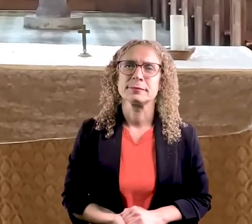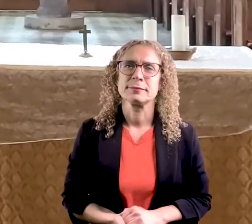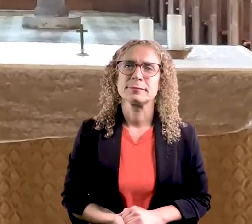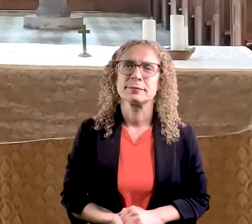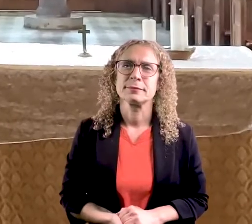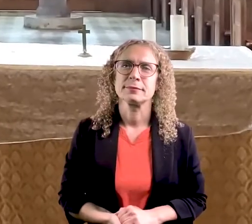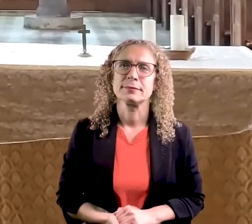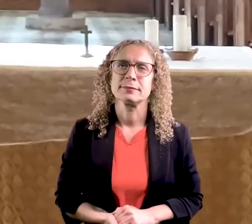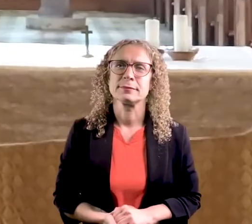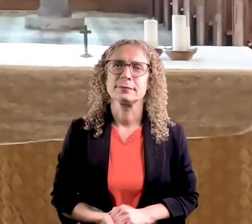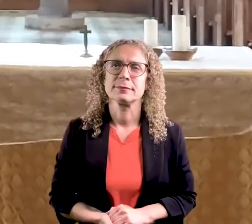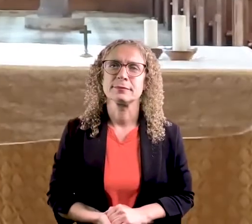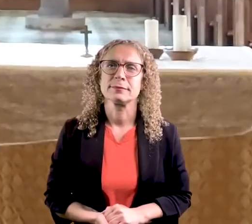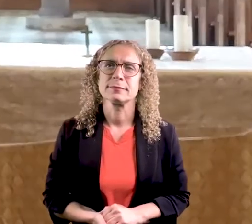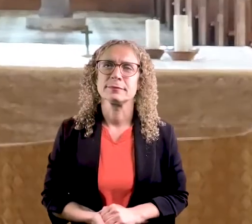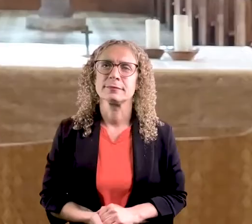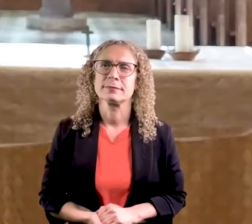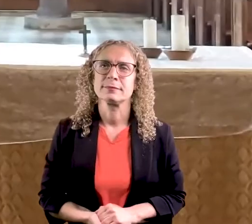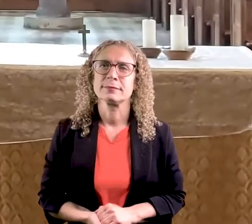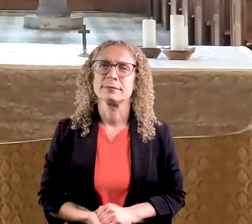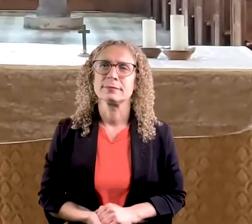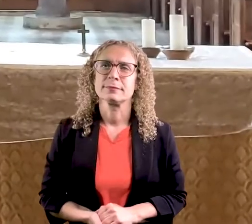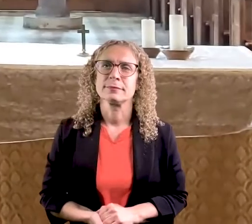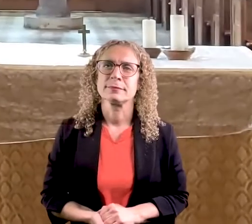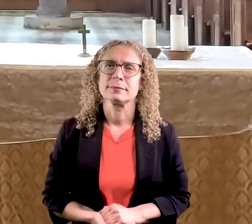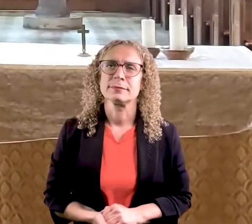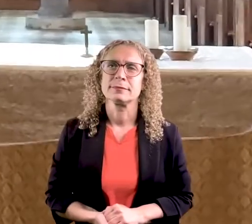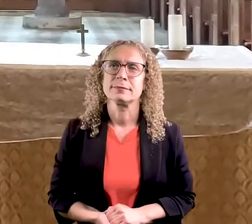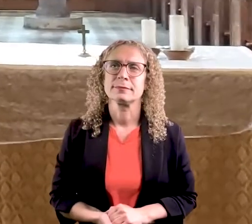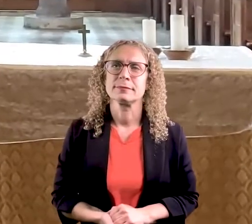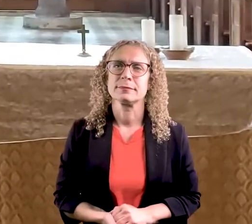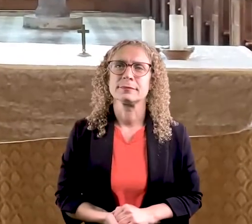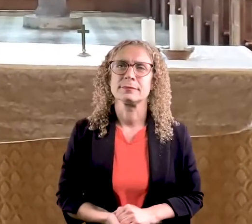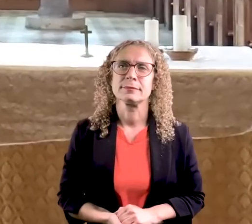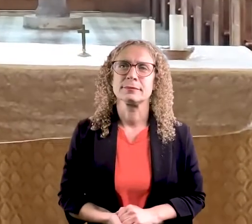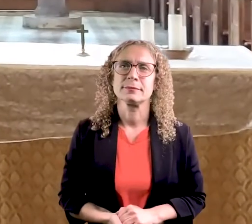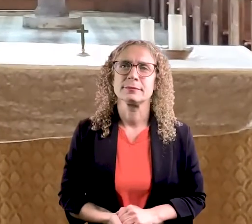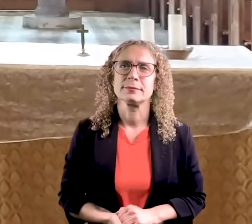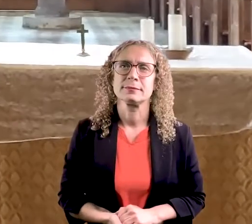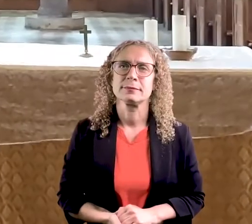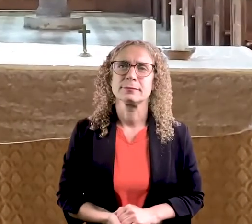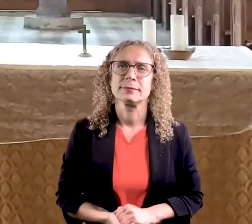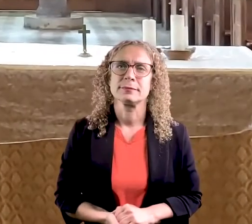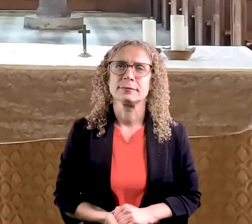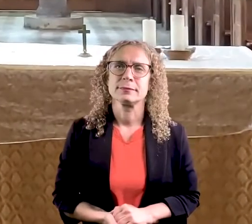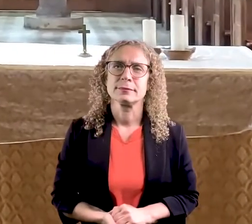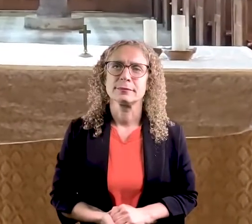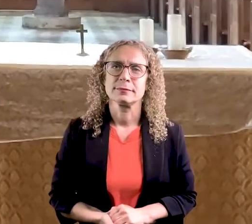Thank you.